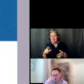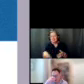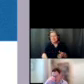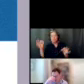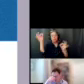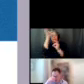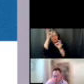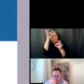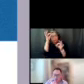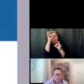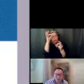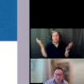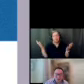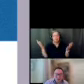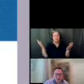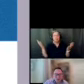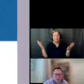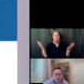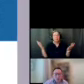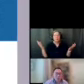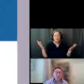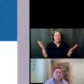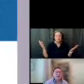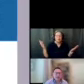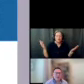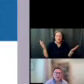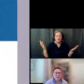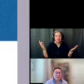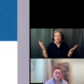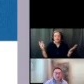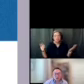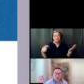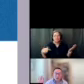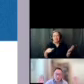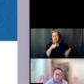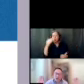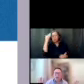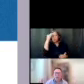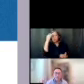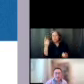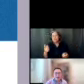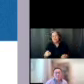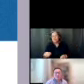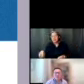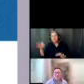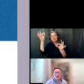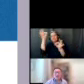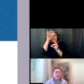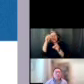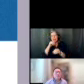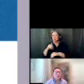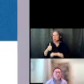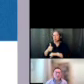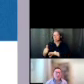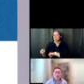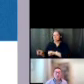They're let's call it what it is. They can be very ignorant about it, and it's just, again, not blaming them. They